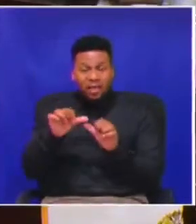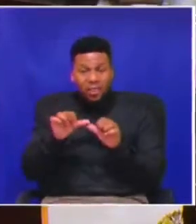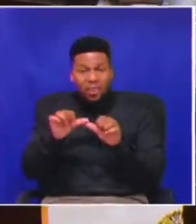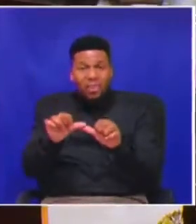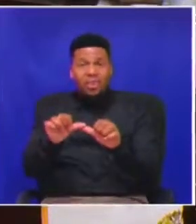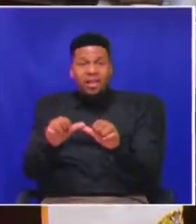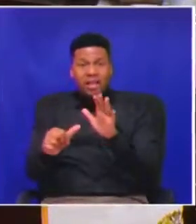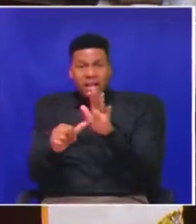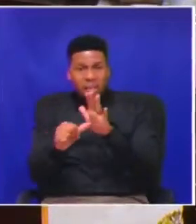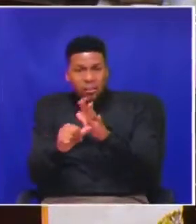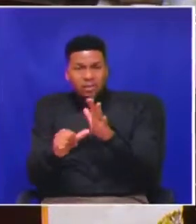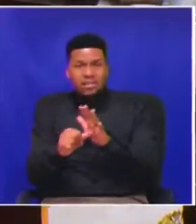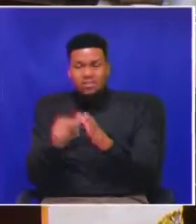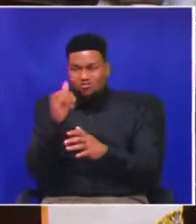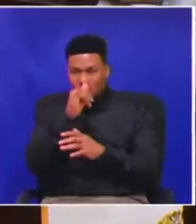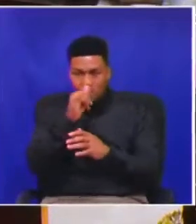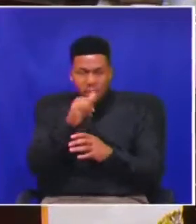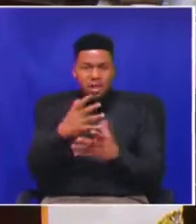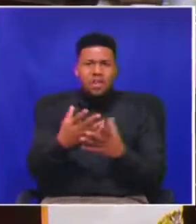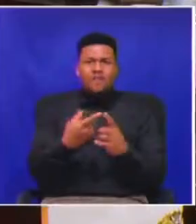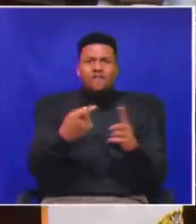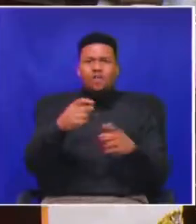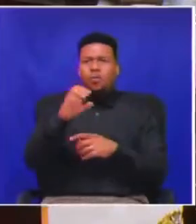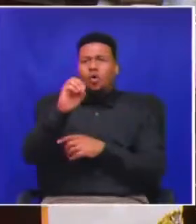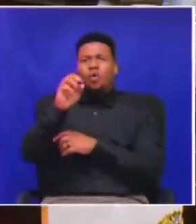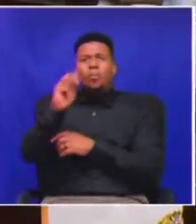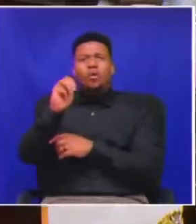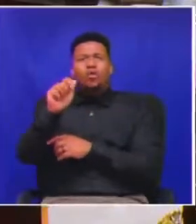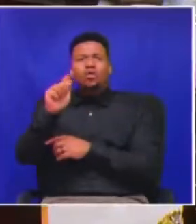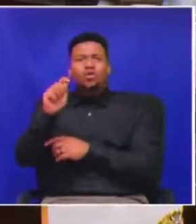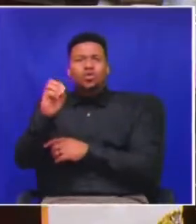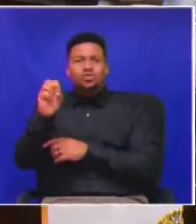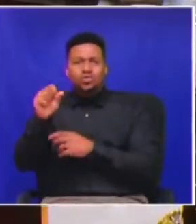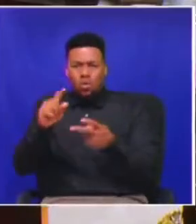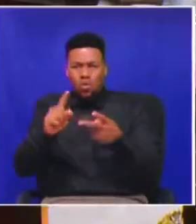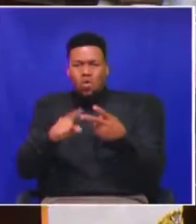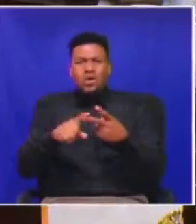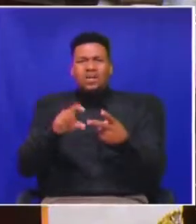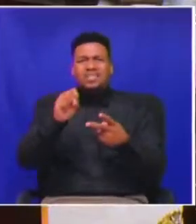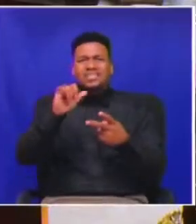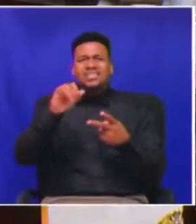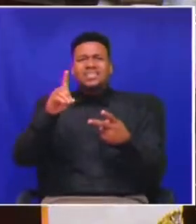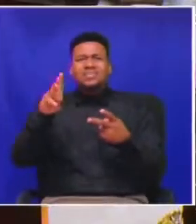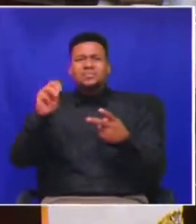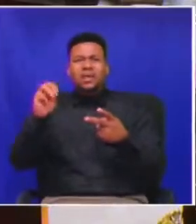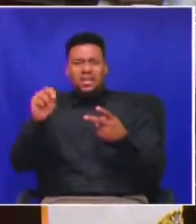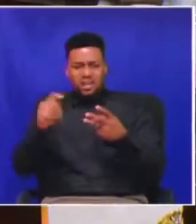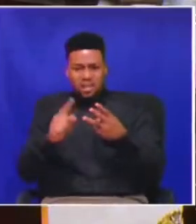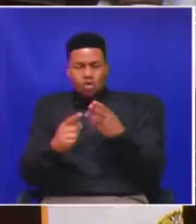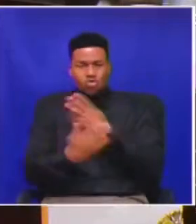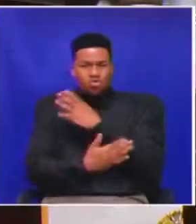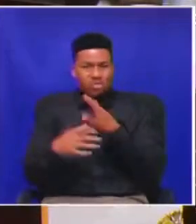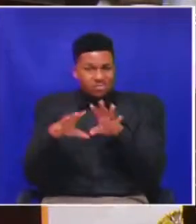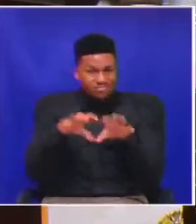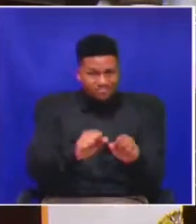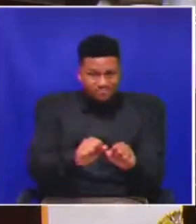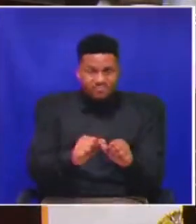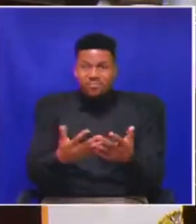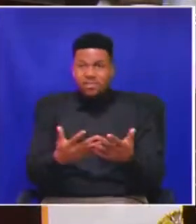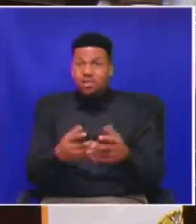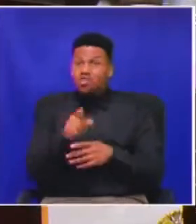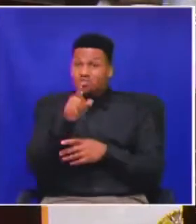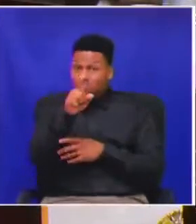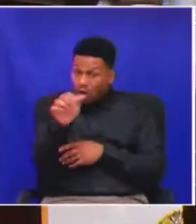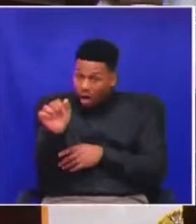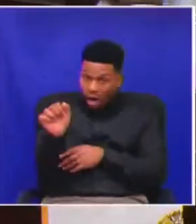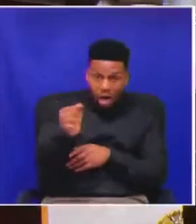Omatoso, Free State asbestos, life Esidimeni, or state capture. Will you consider, Mr. President, appointing somebody that has